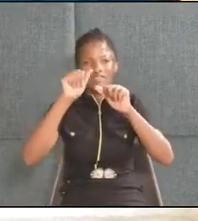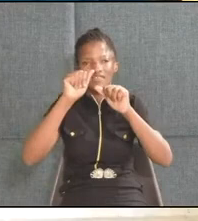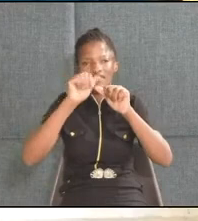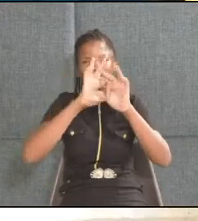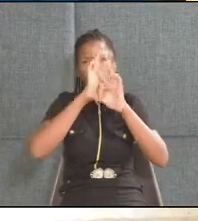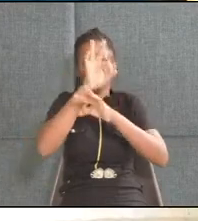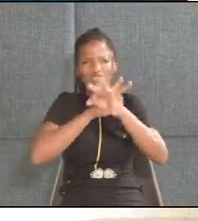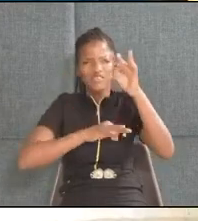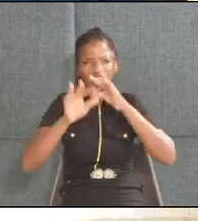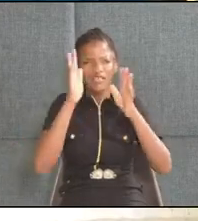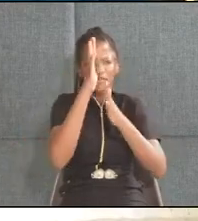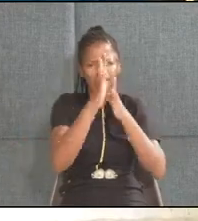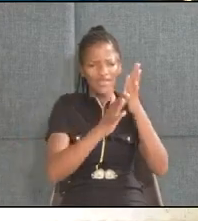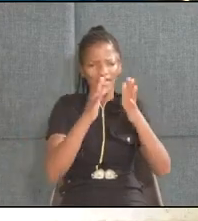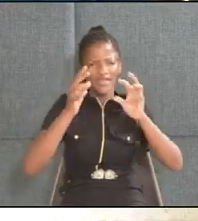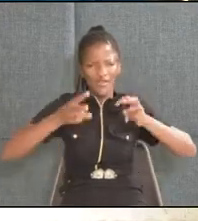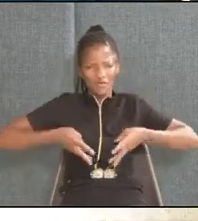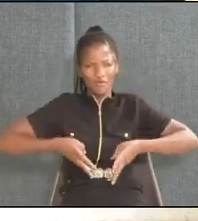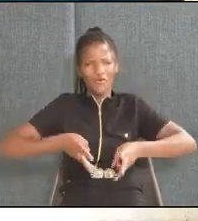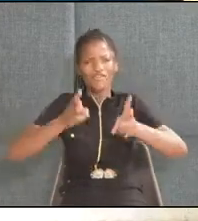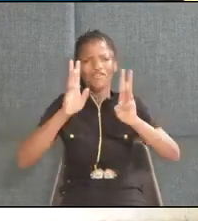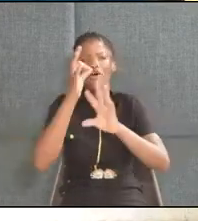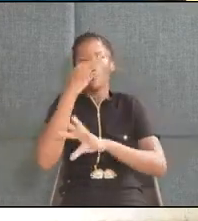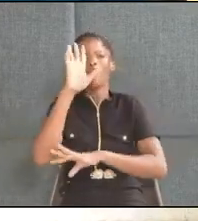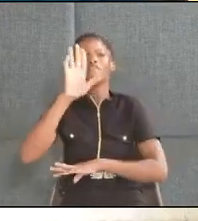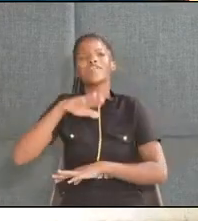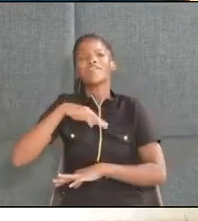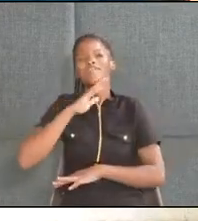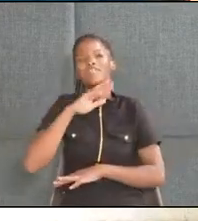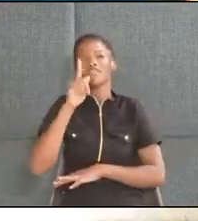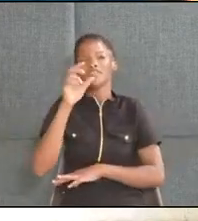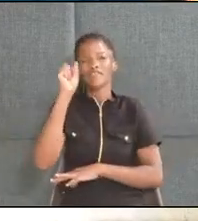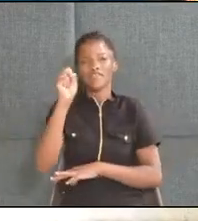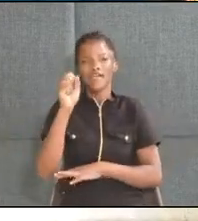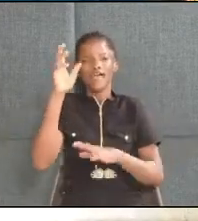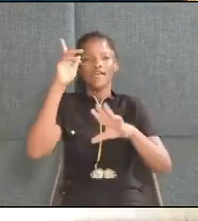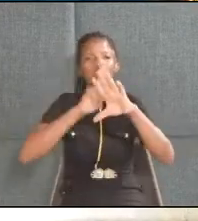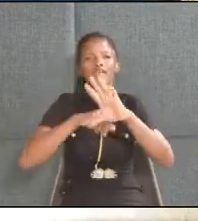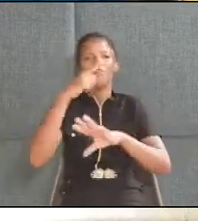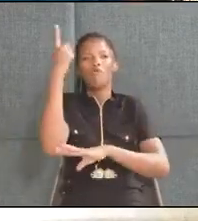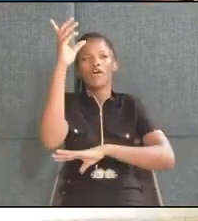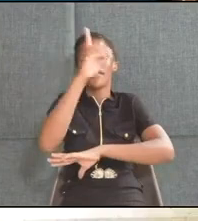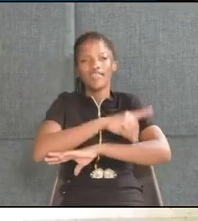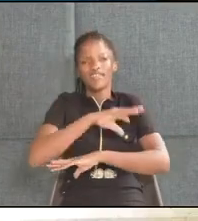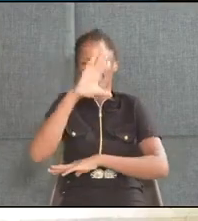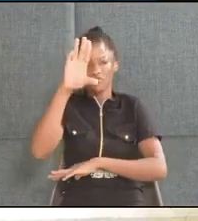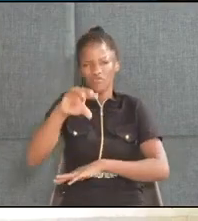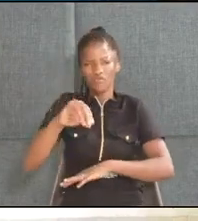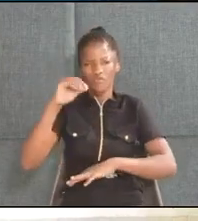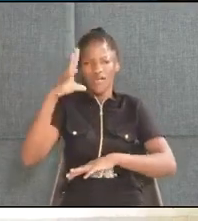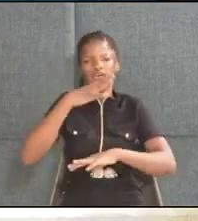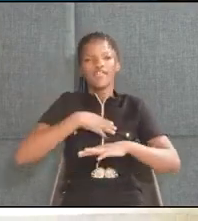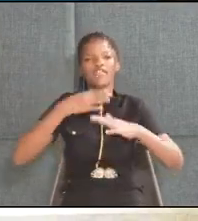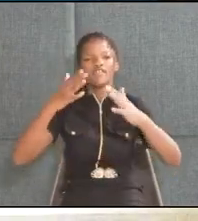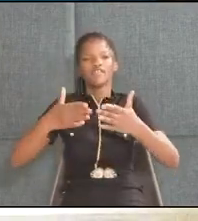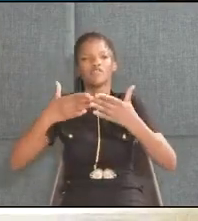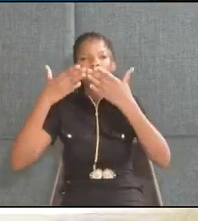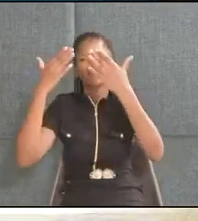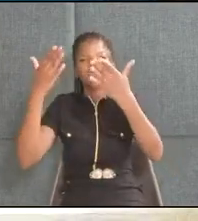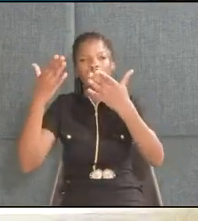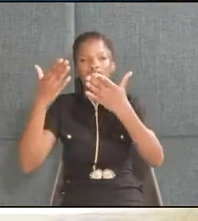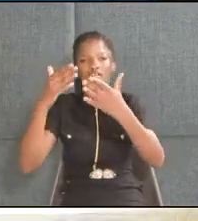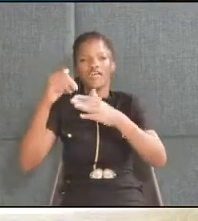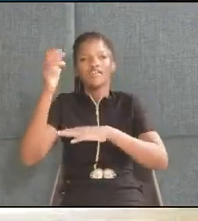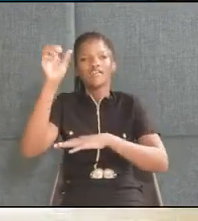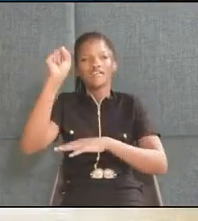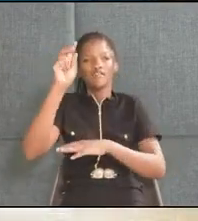to him, they planned of ways of getting rid of him through death. Until one day, they caught him and took him to the Sanhedrin, who,